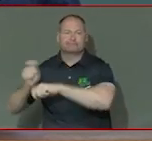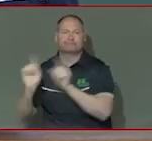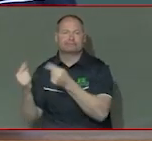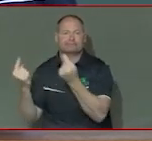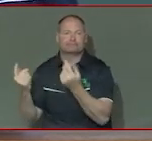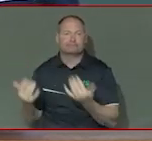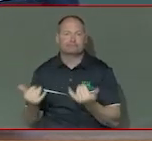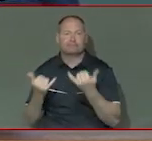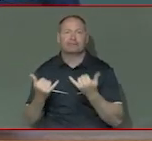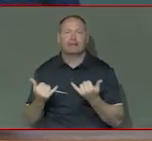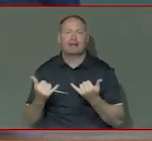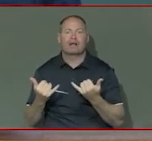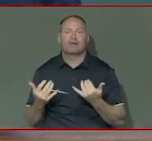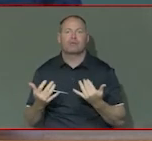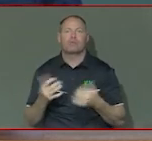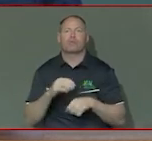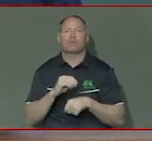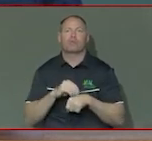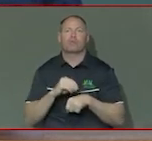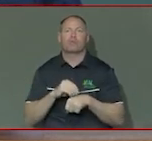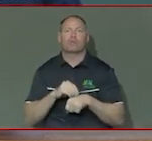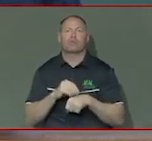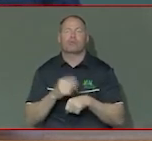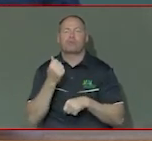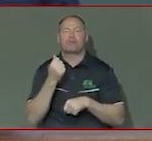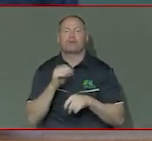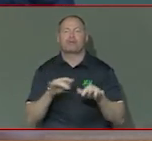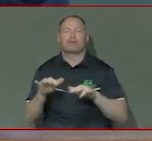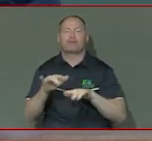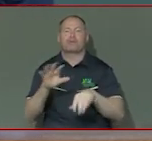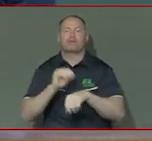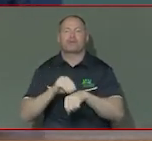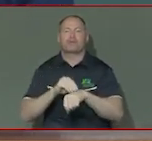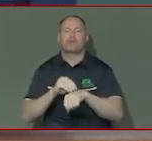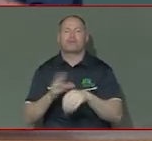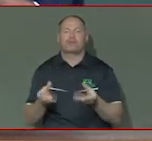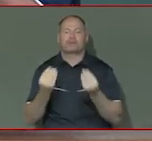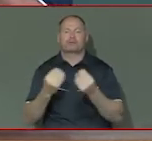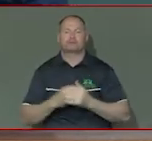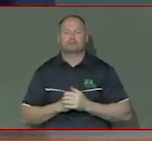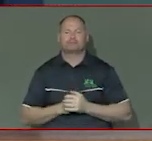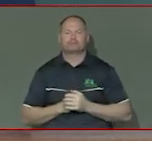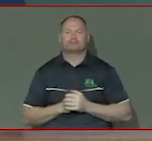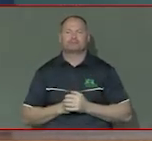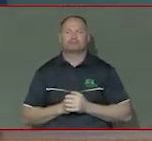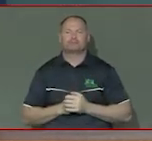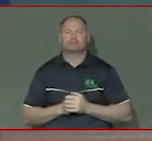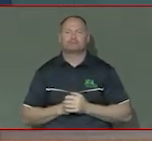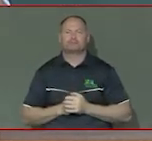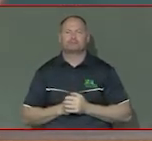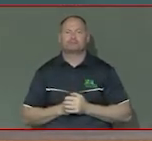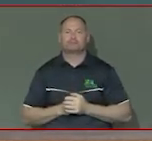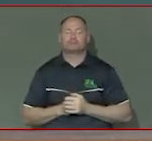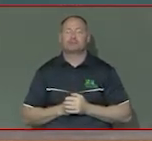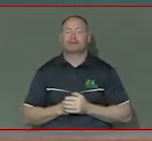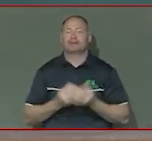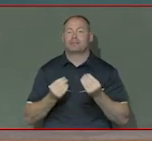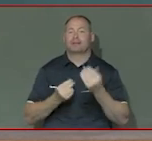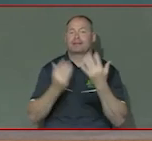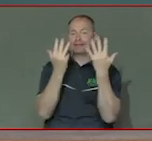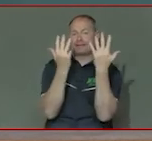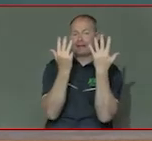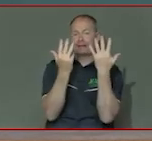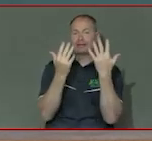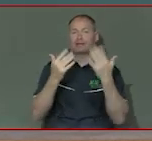cause you a cash flow problem. All right. Why we say there's two number 9s? The one is if they give you the balance